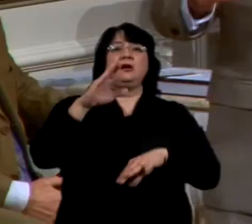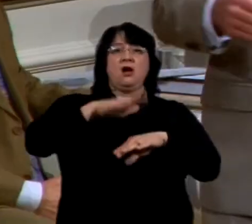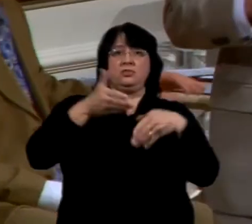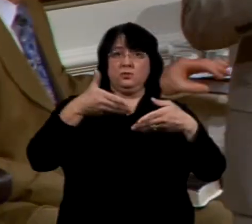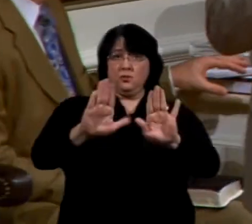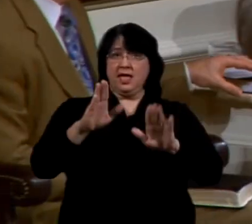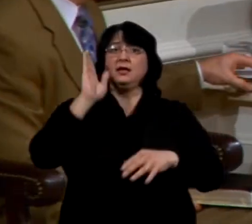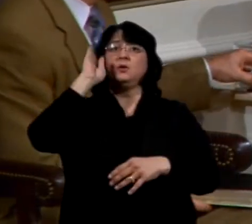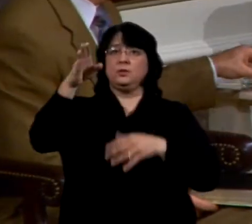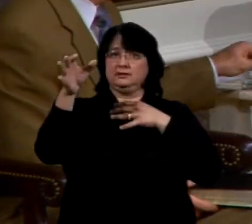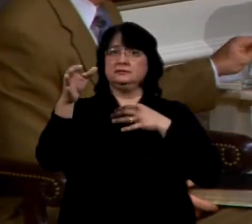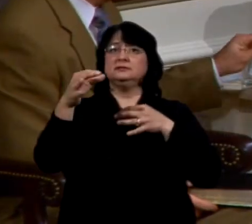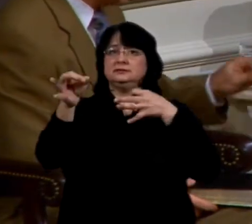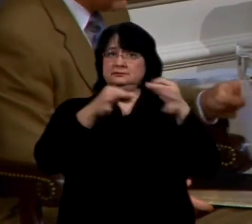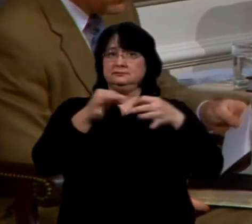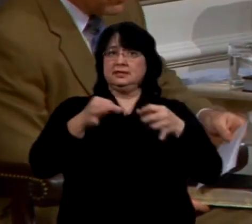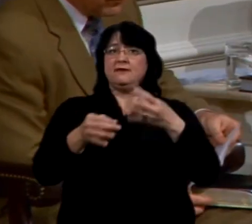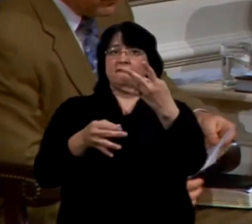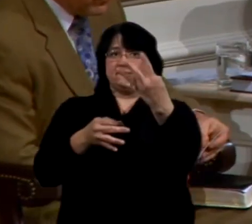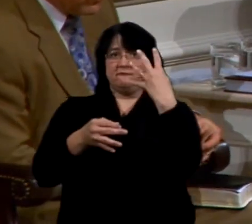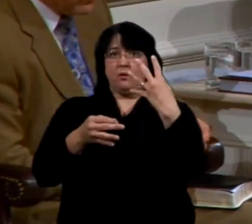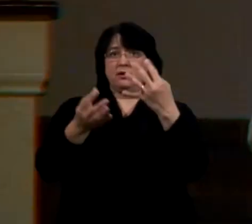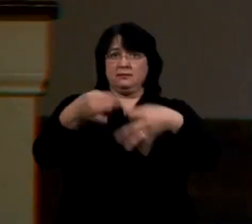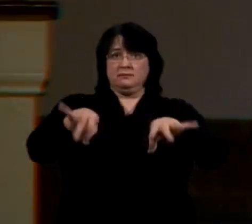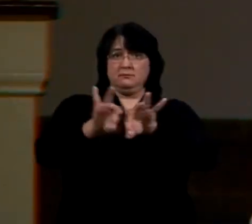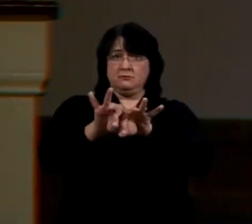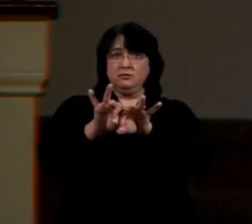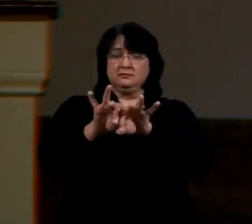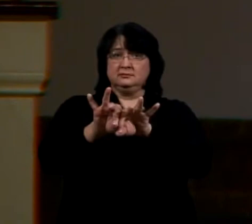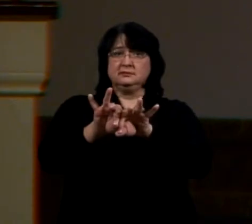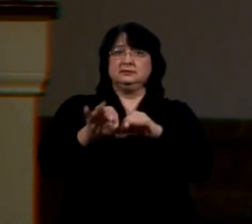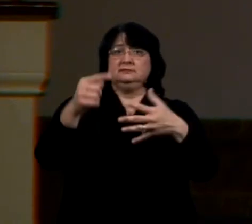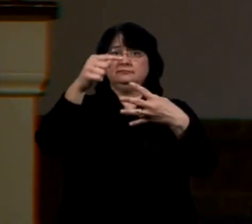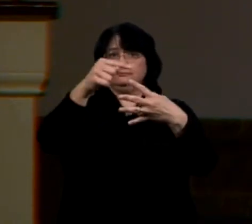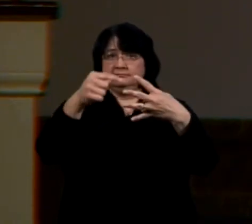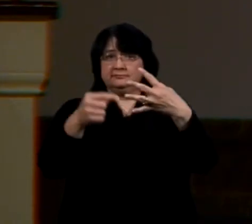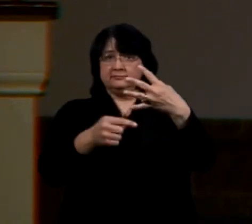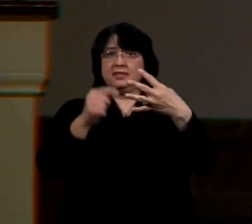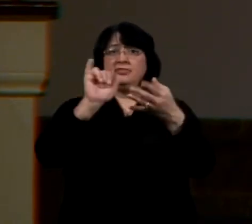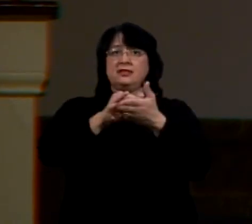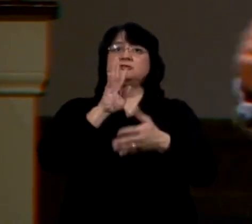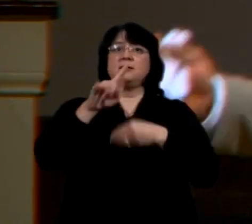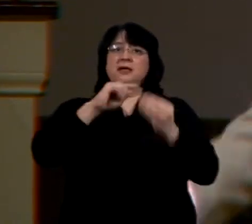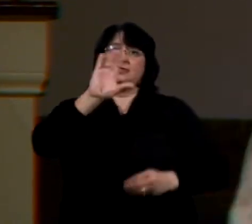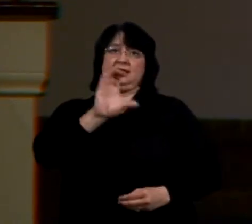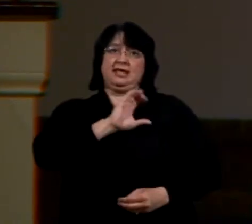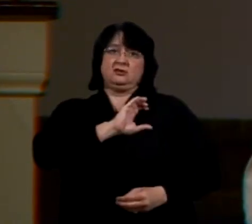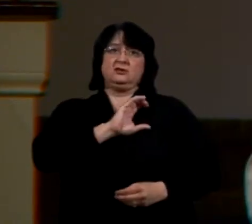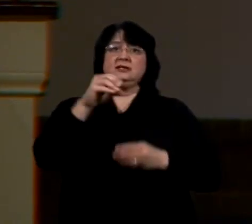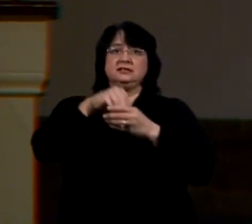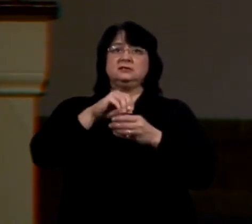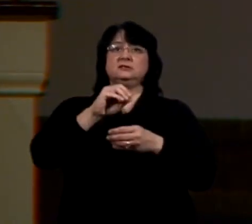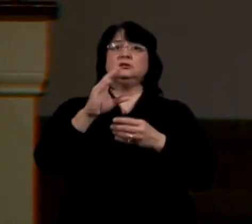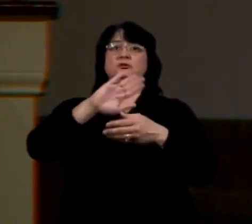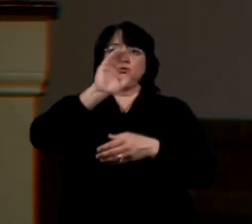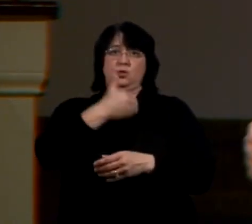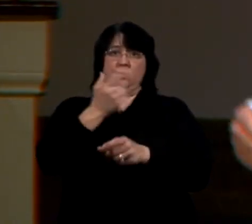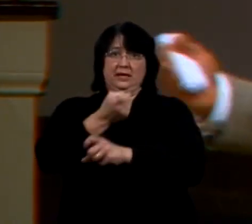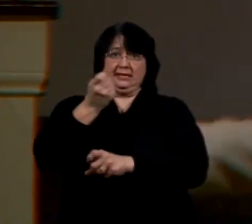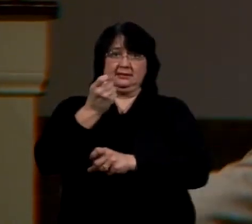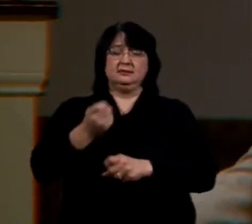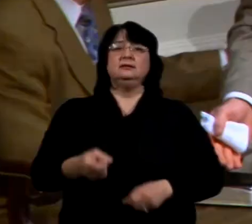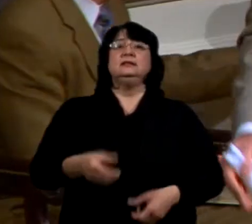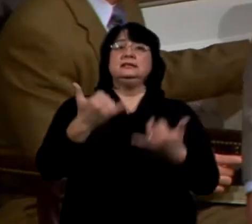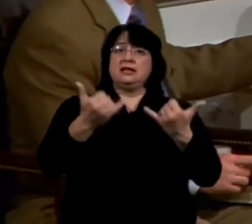I'm going to give you four golden keys that deal with the character of soul winning. And I'll let you know when I get to them. So we're going to